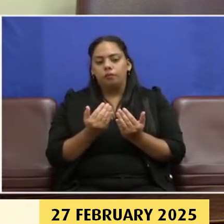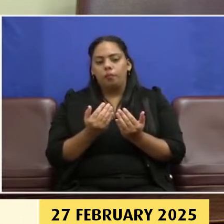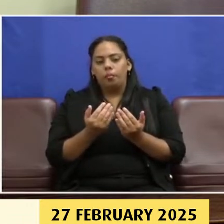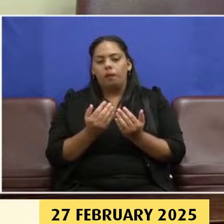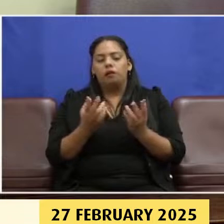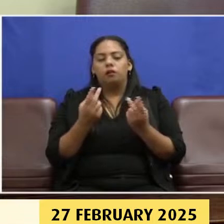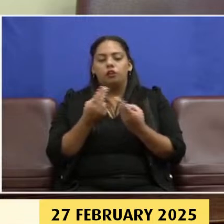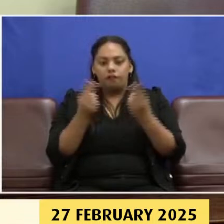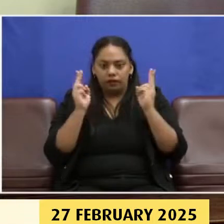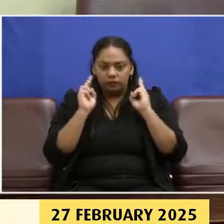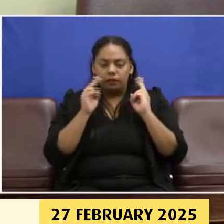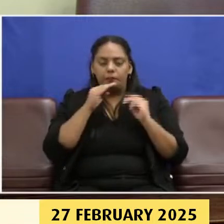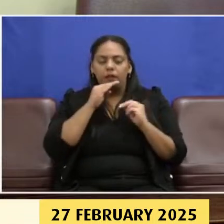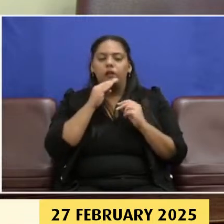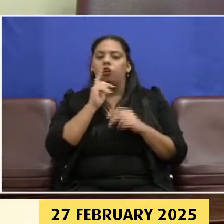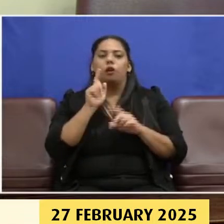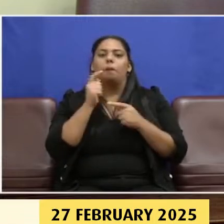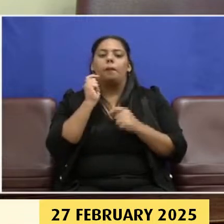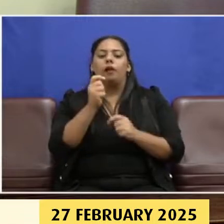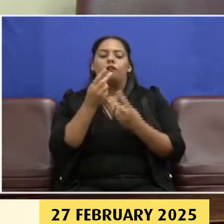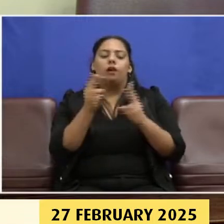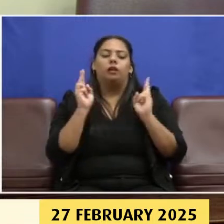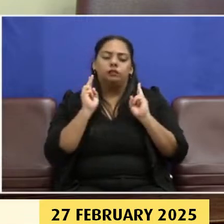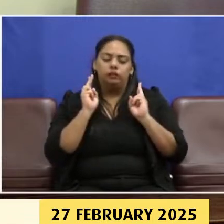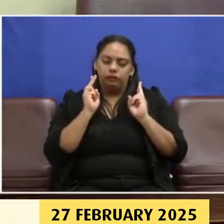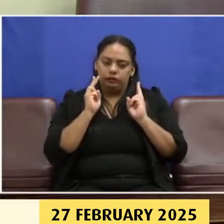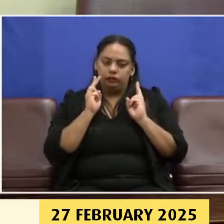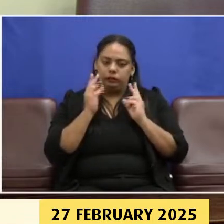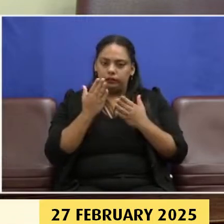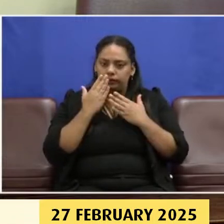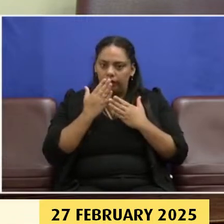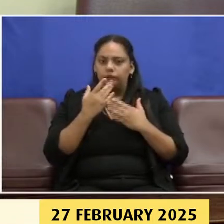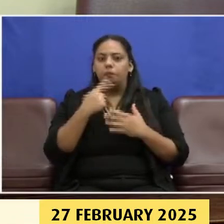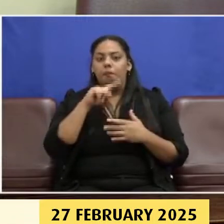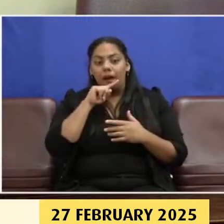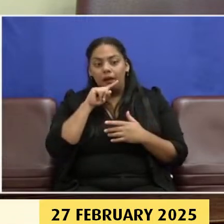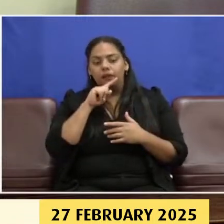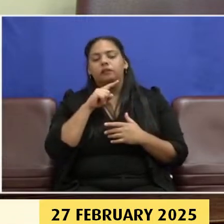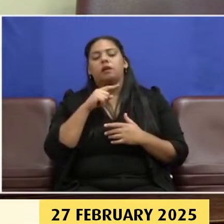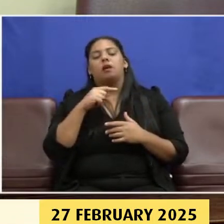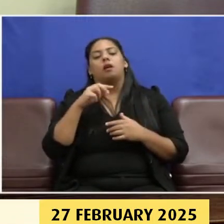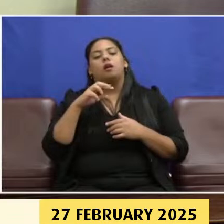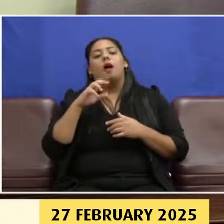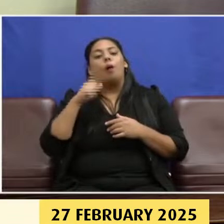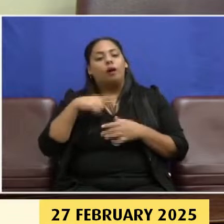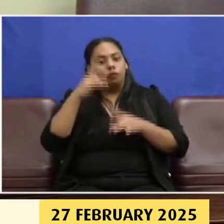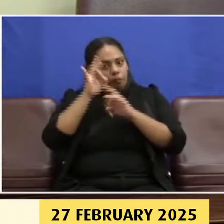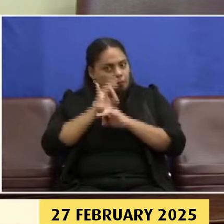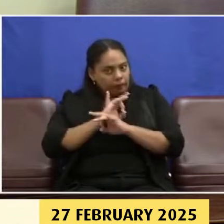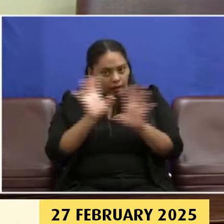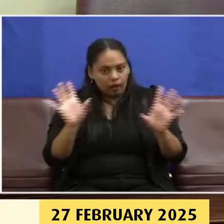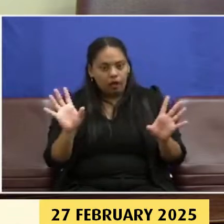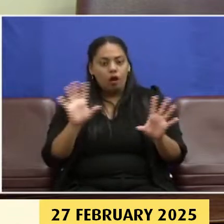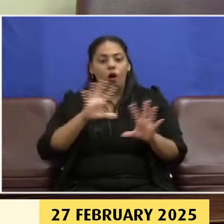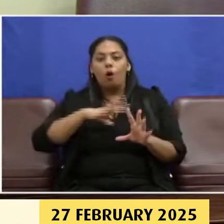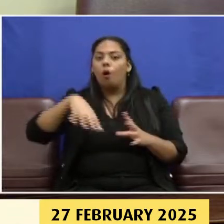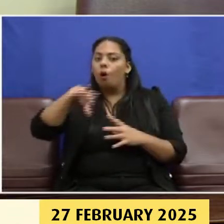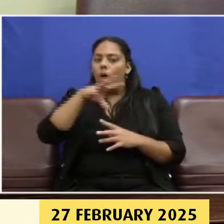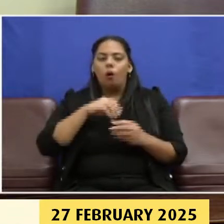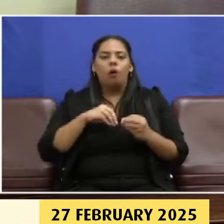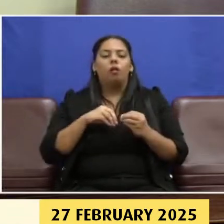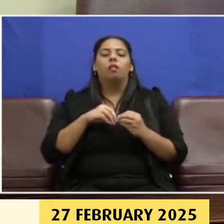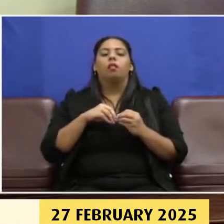did Parliament enter a process in which they were not prepared. All the HR verifications and the screening processes had been